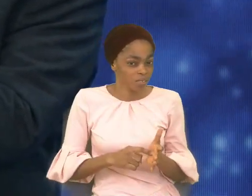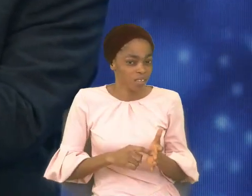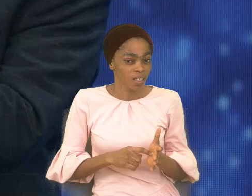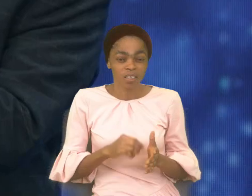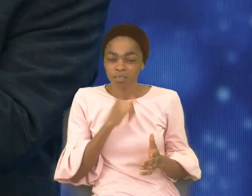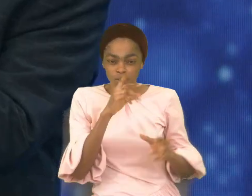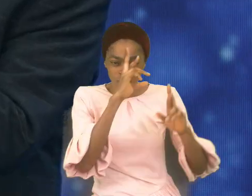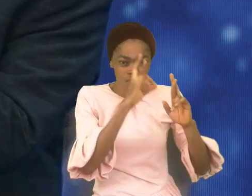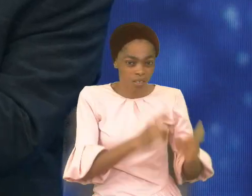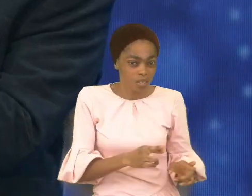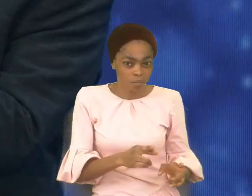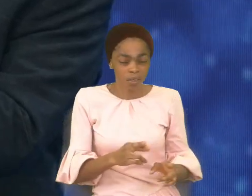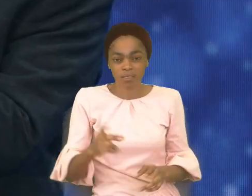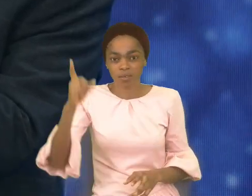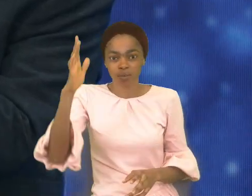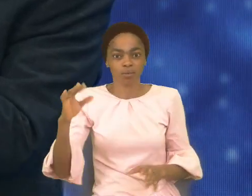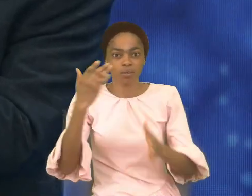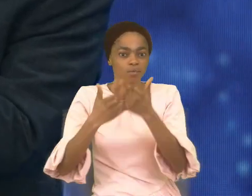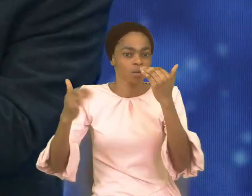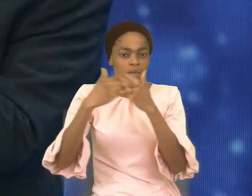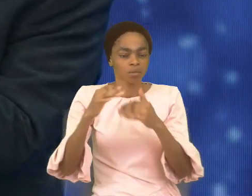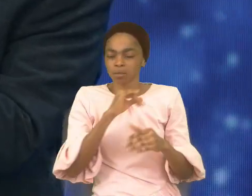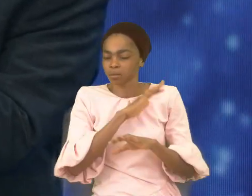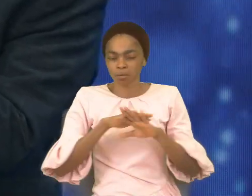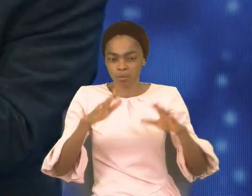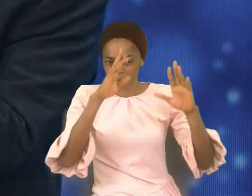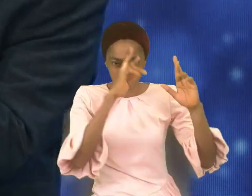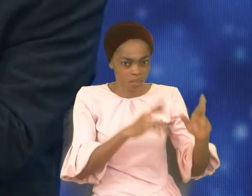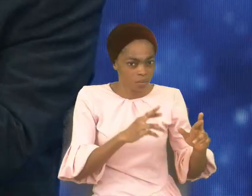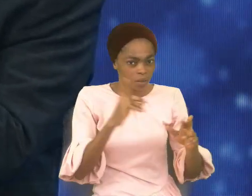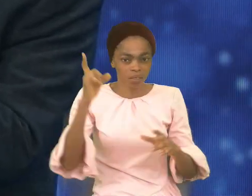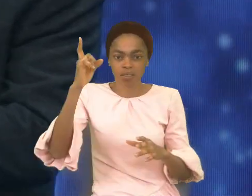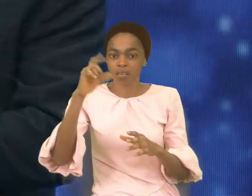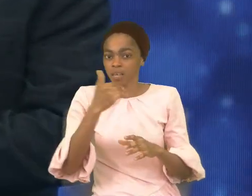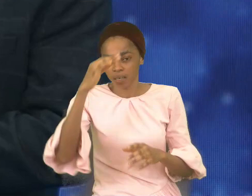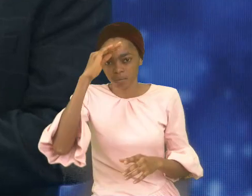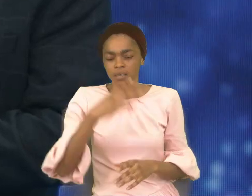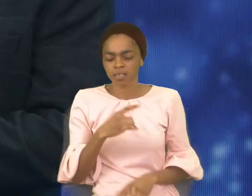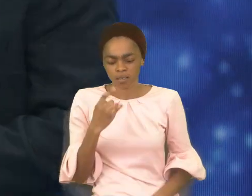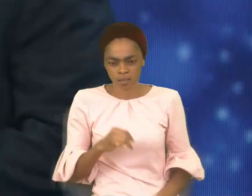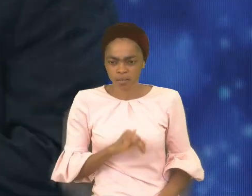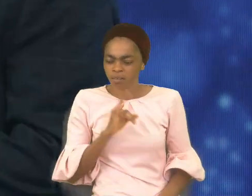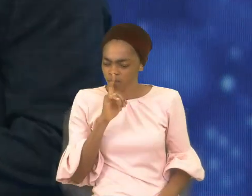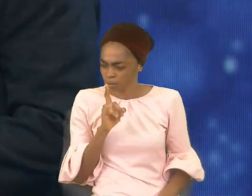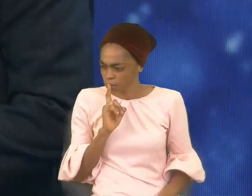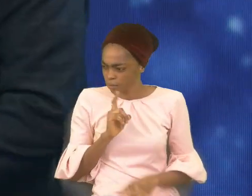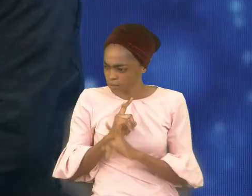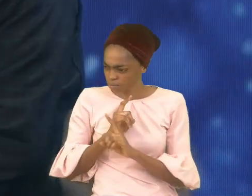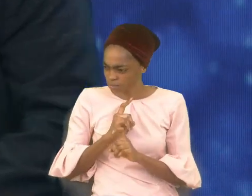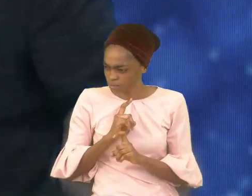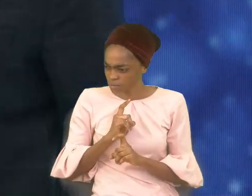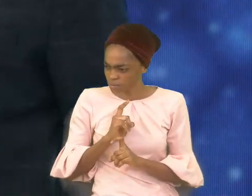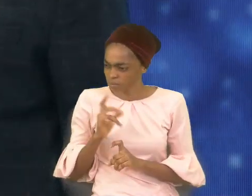said, is it true, Shadrach, Meshach, Abednego, that you will not